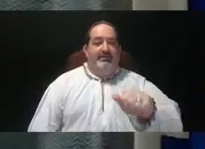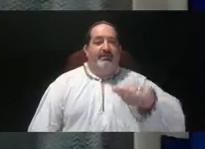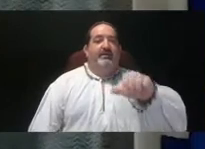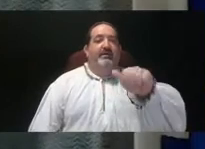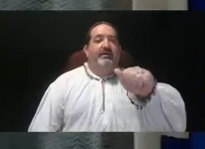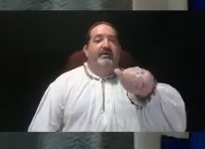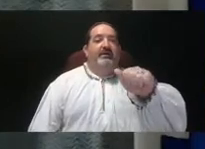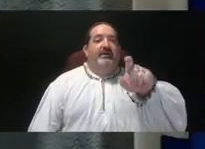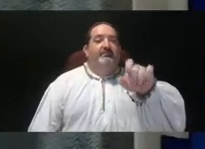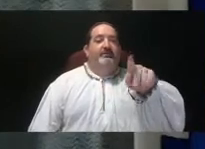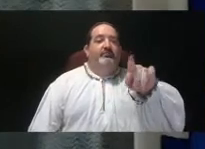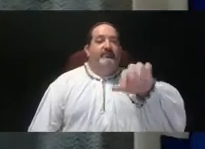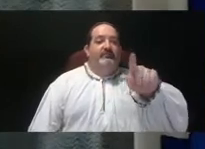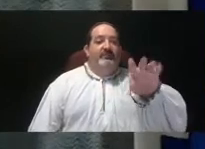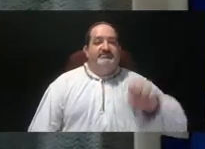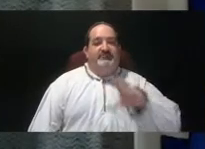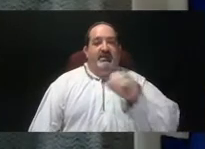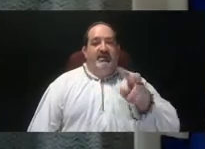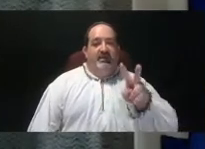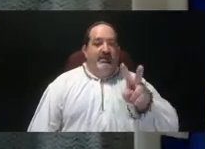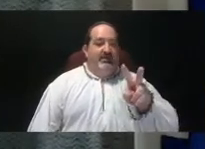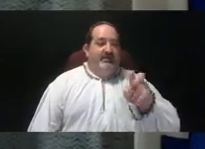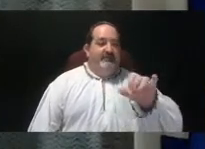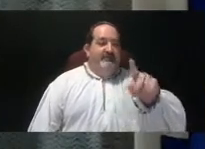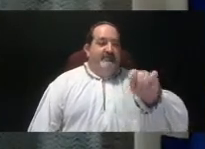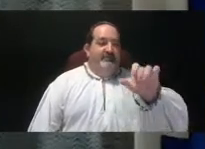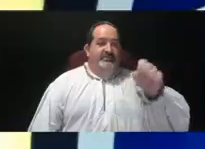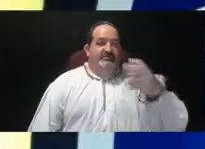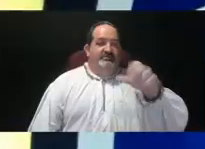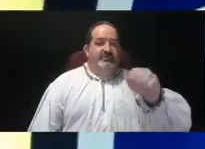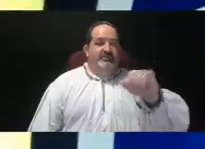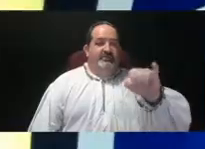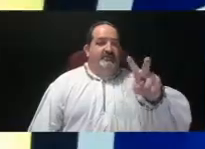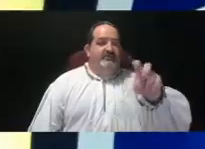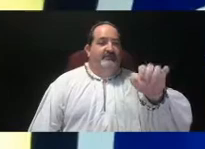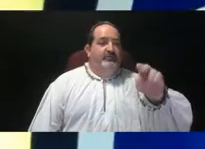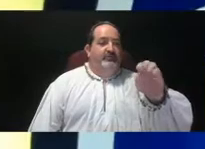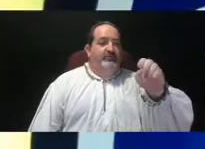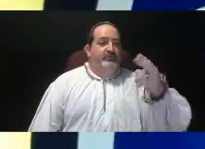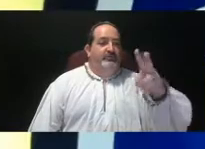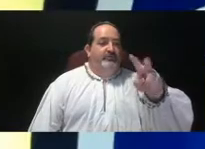Alexandrovich and Vitasha Ivanova Doch.